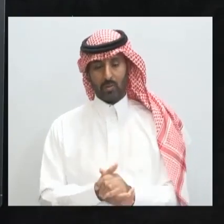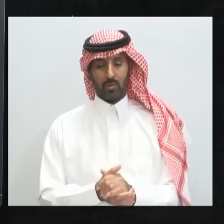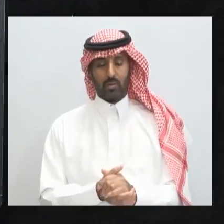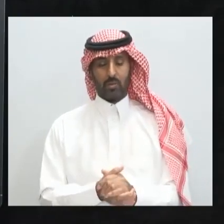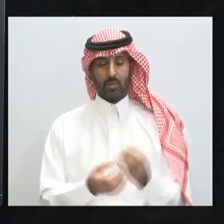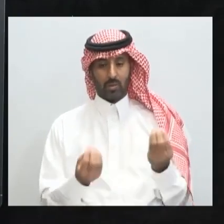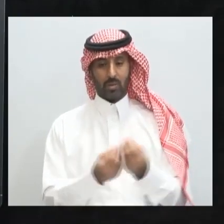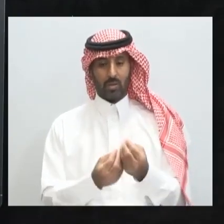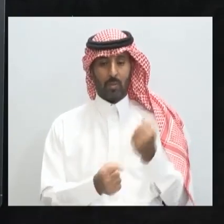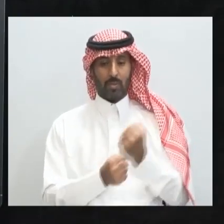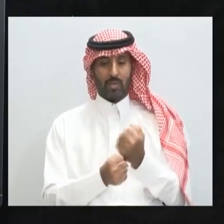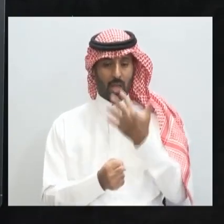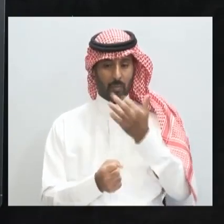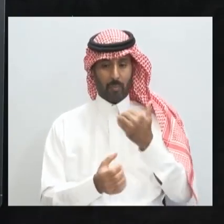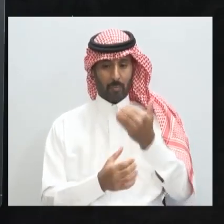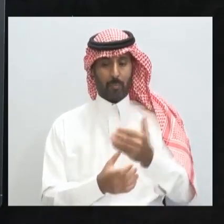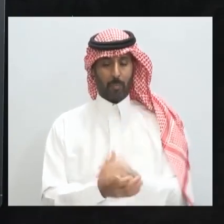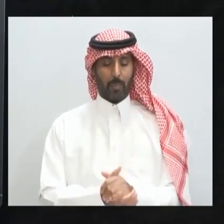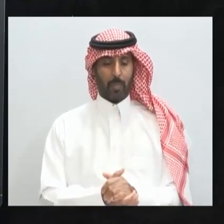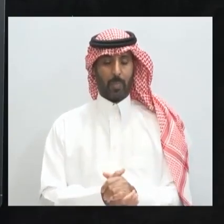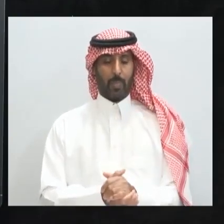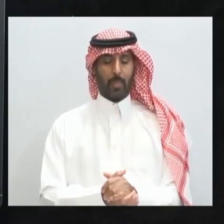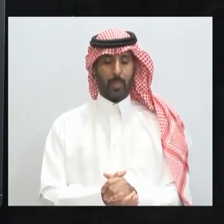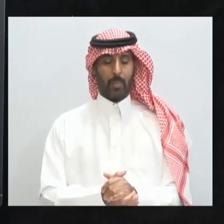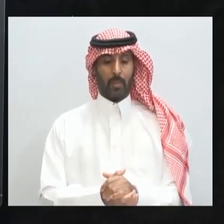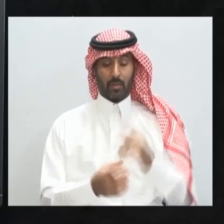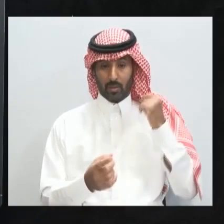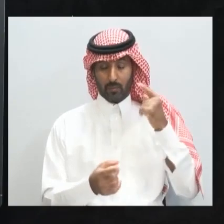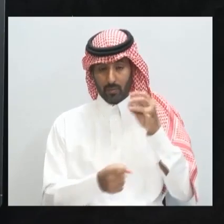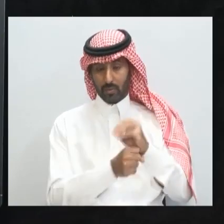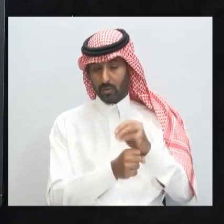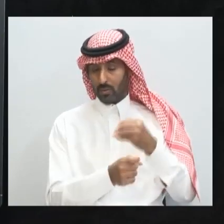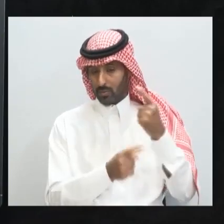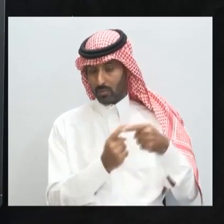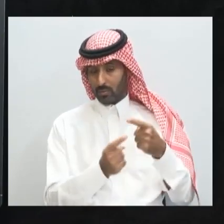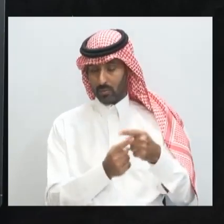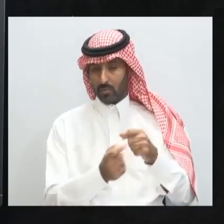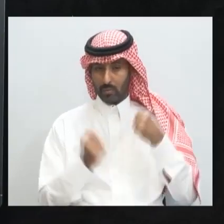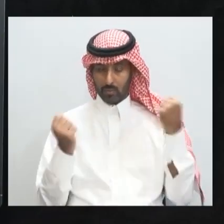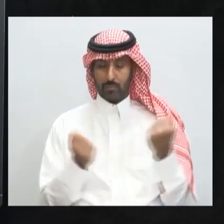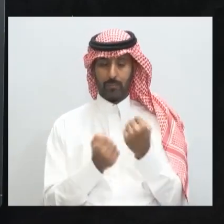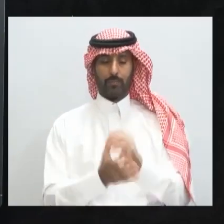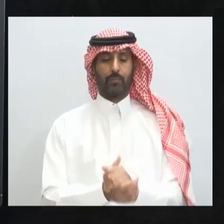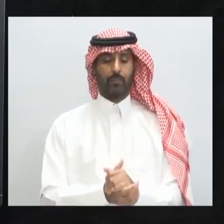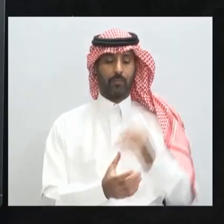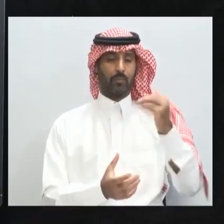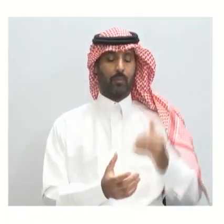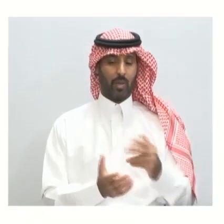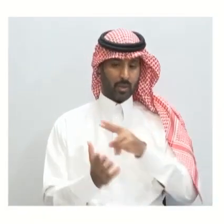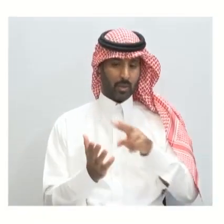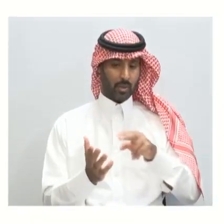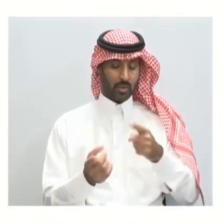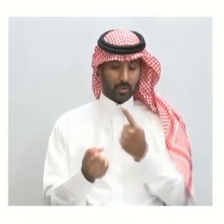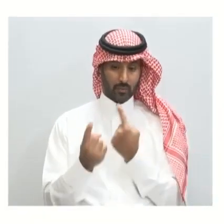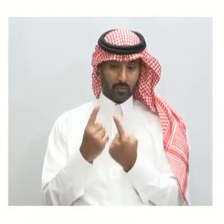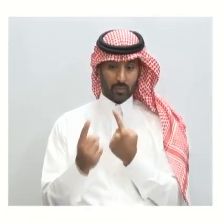present progressive. Also, just to refresh your memories, we are going to do an exercise here. Now read the interview with